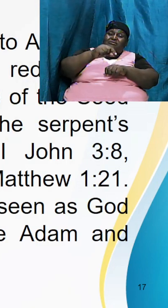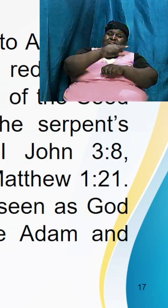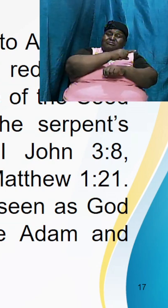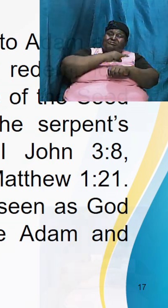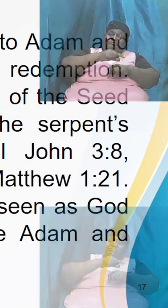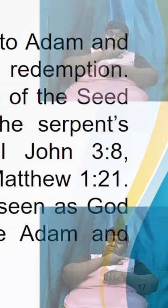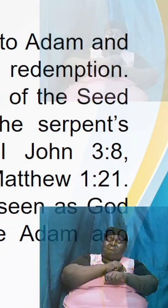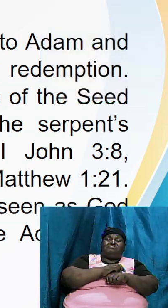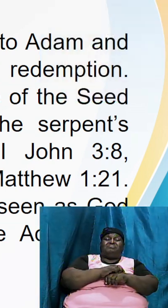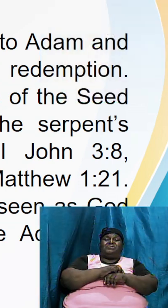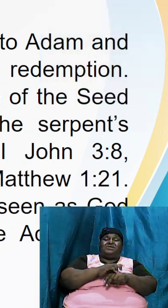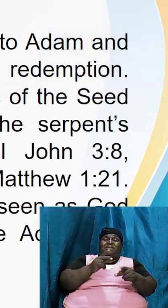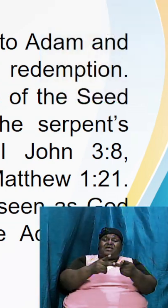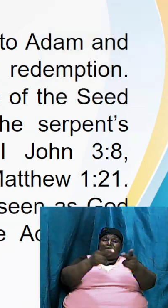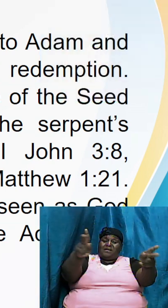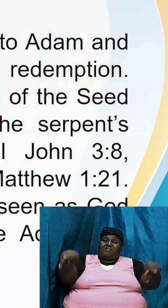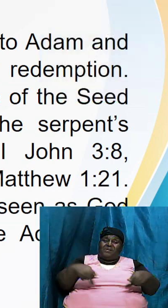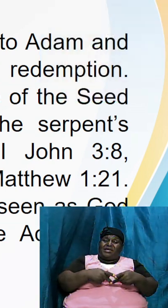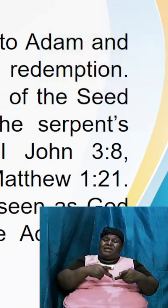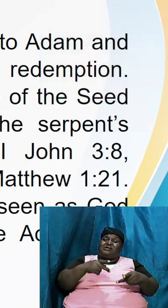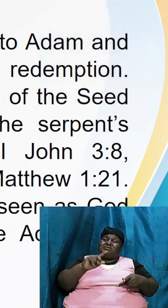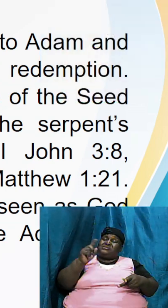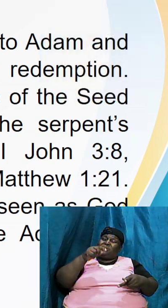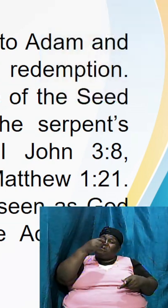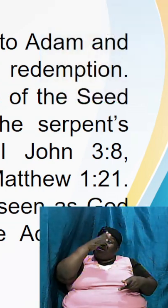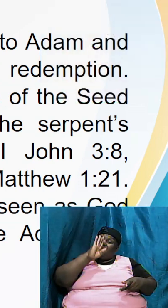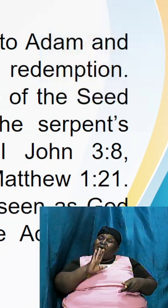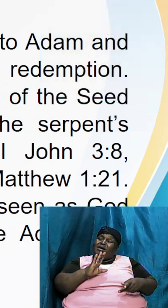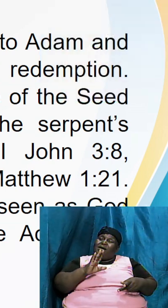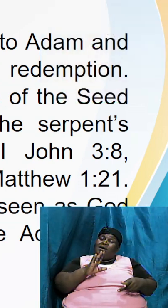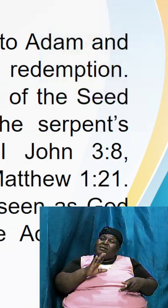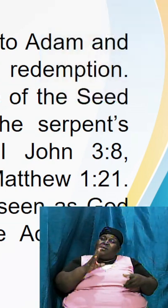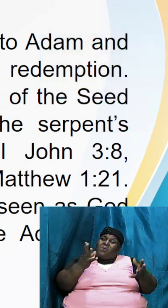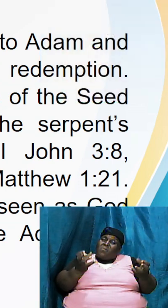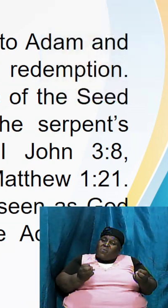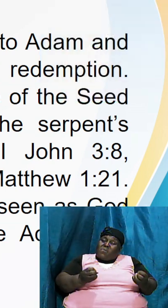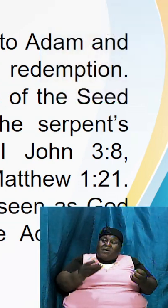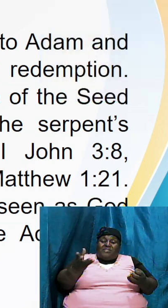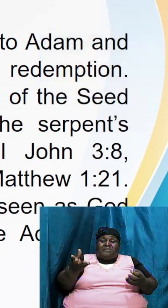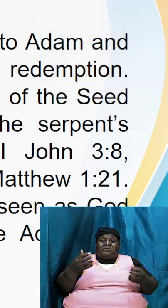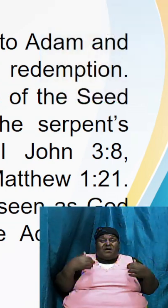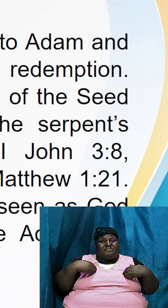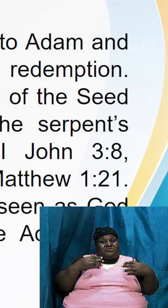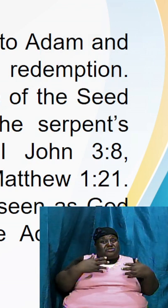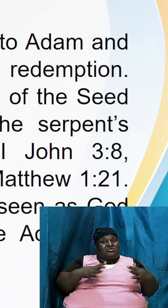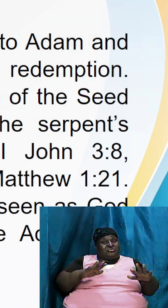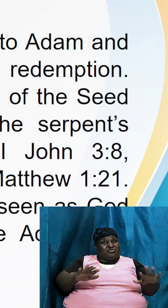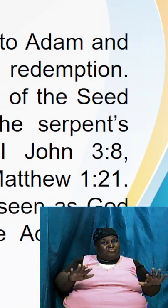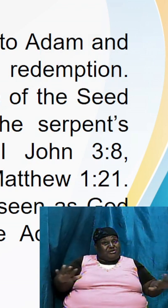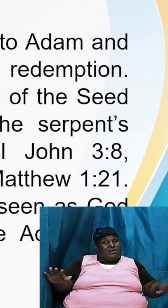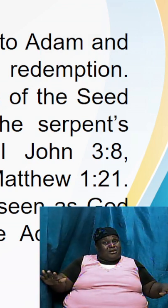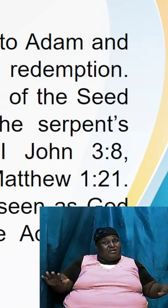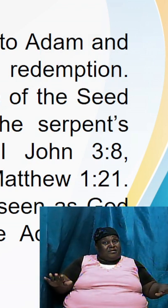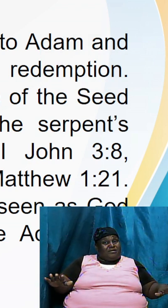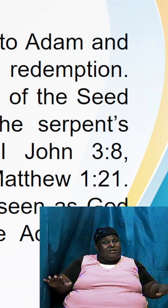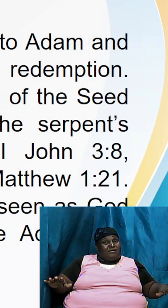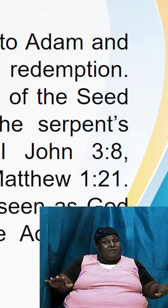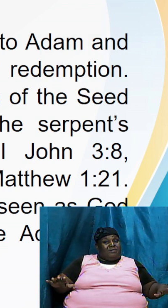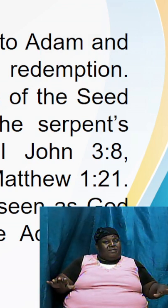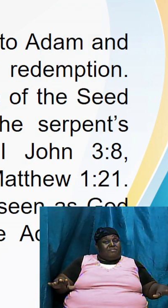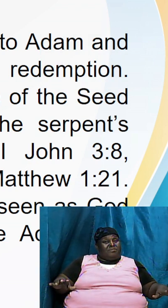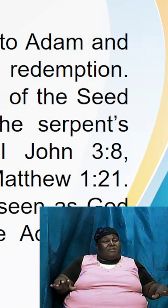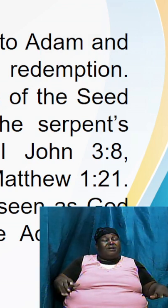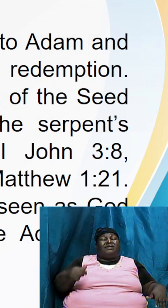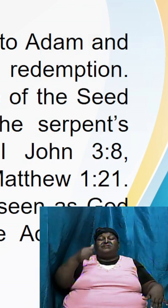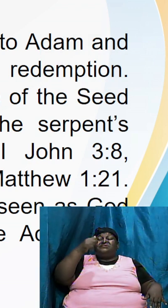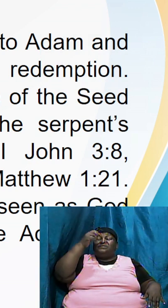wanted them to have offspring to replenish the earth because they were made in the image of what